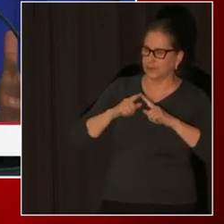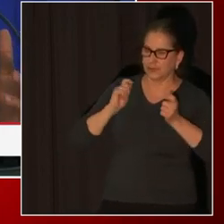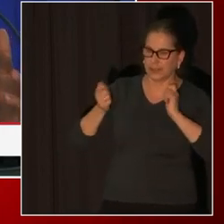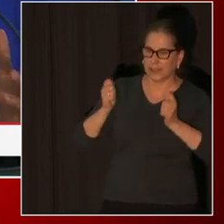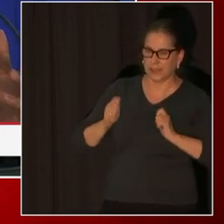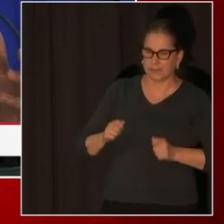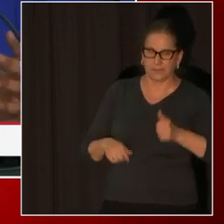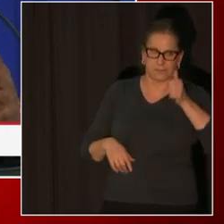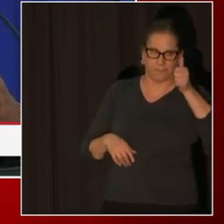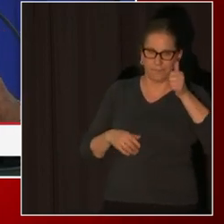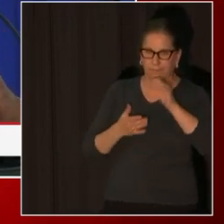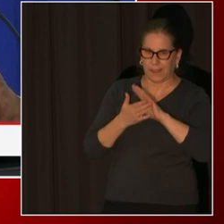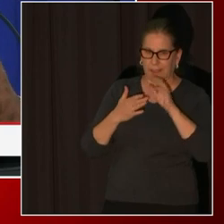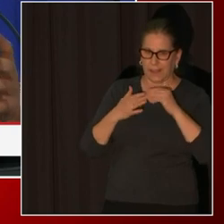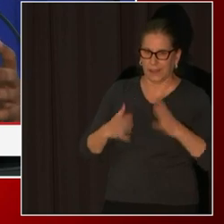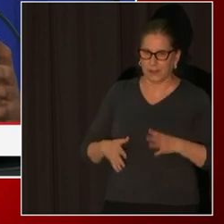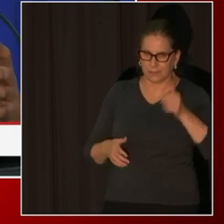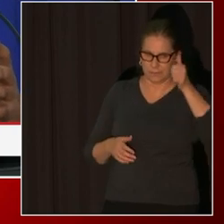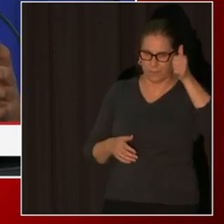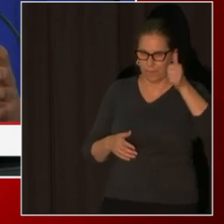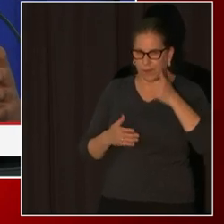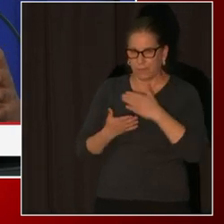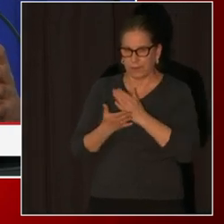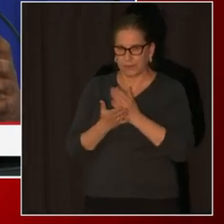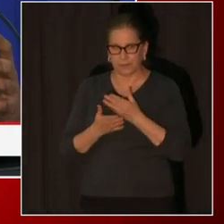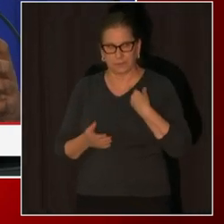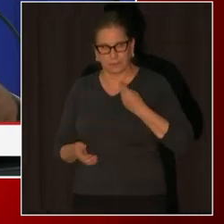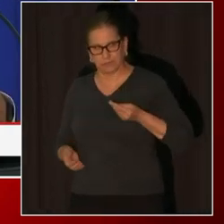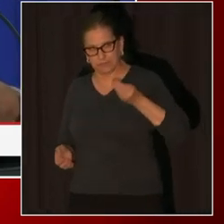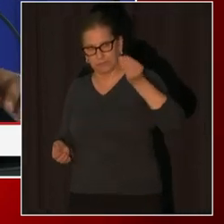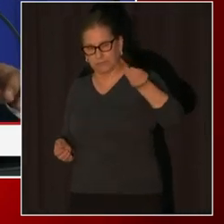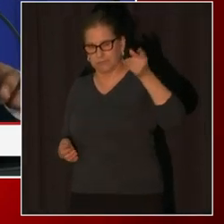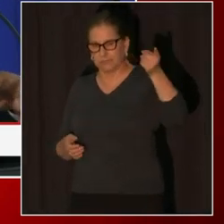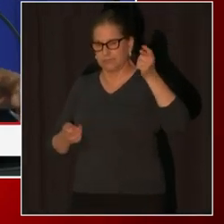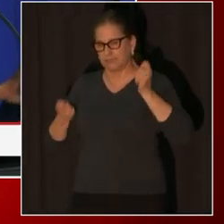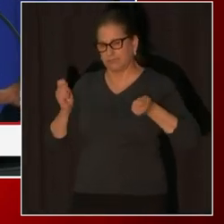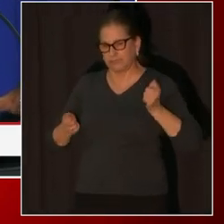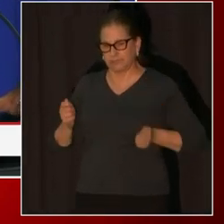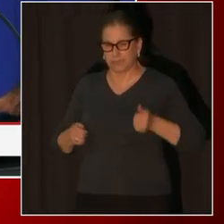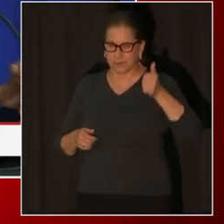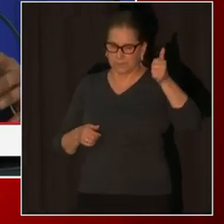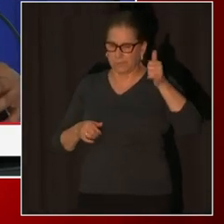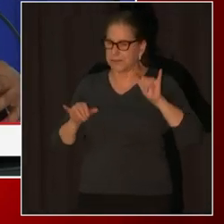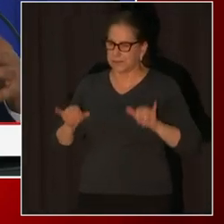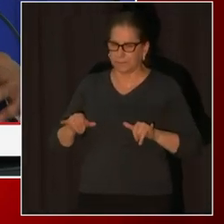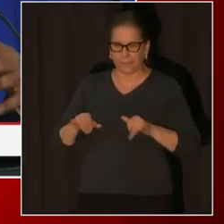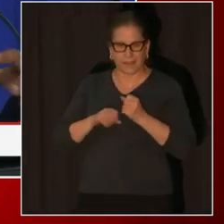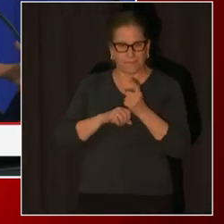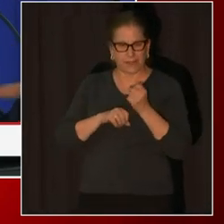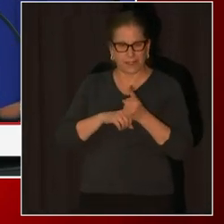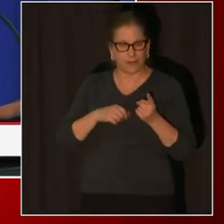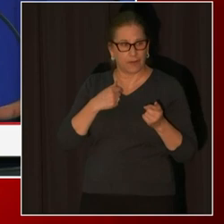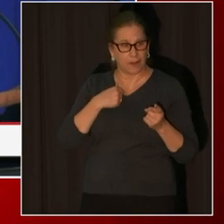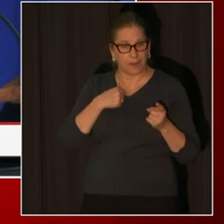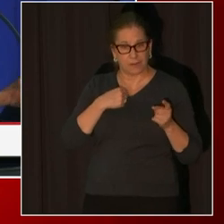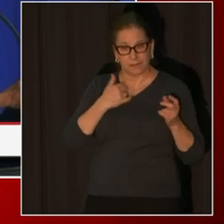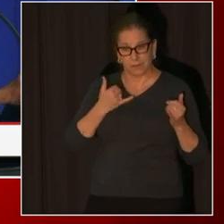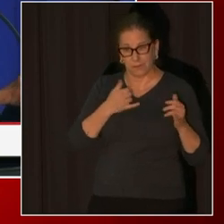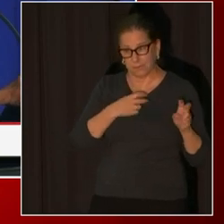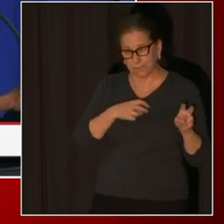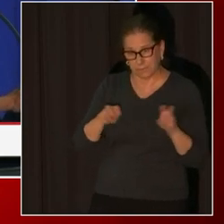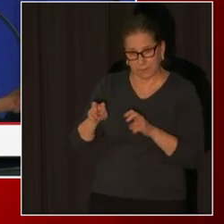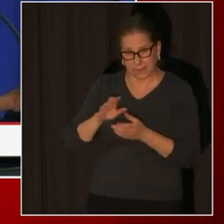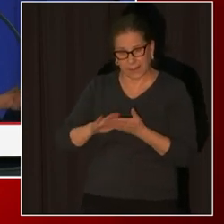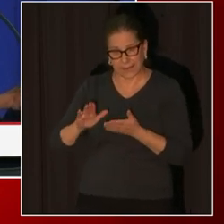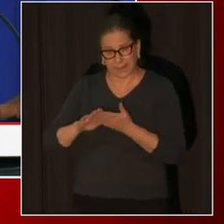and they do that every year. Last year, for example, we shifted around a number of custodians because of school-based decisions